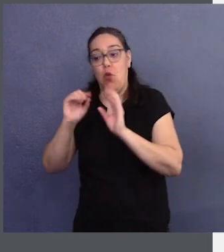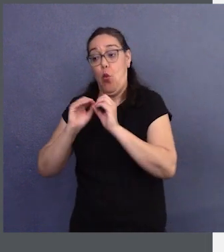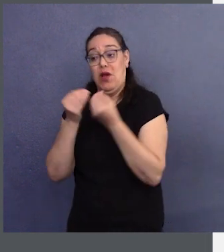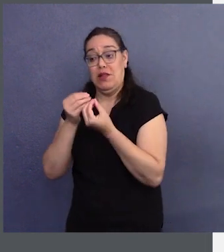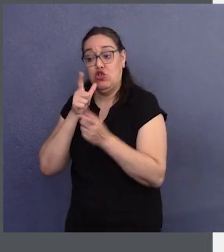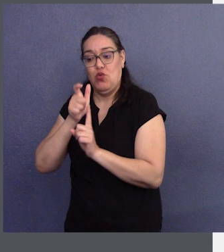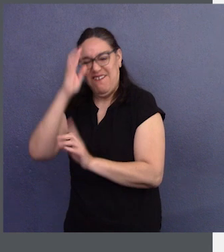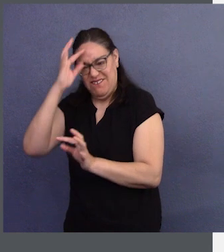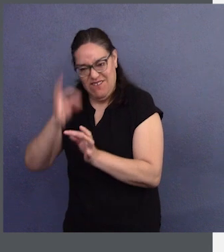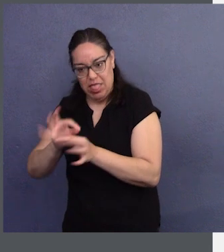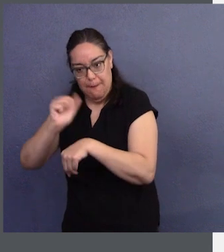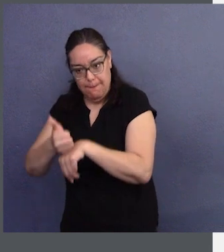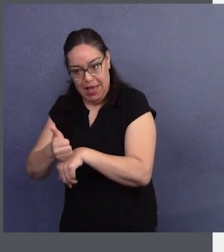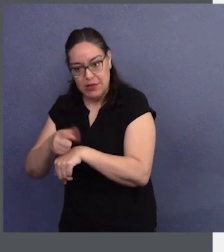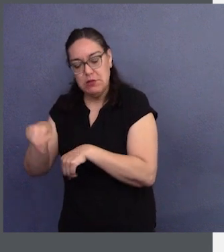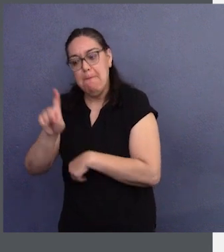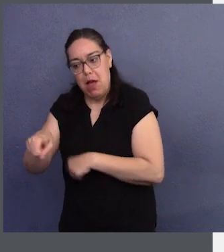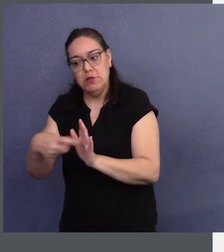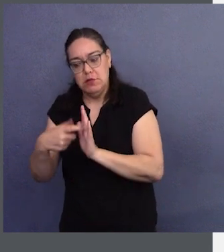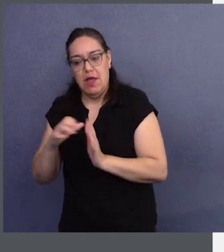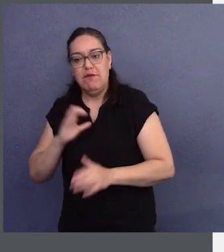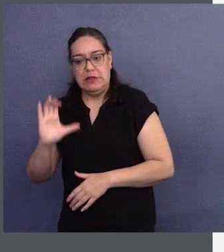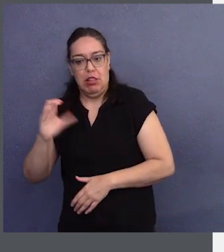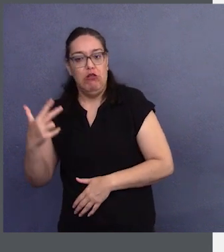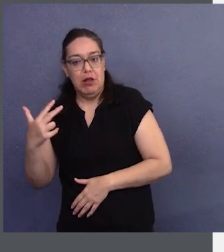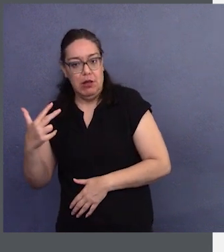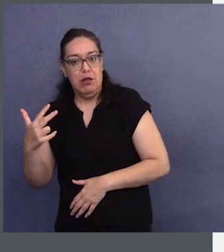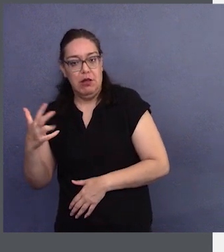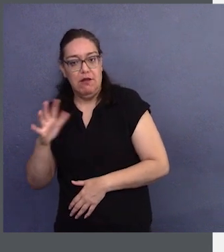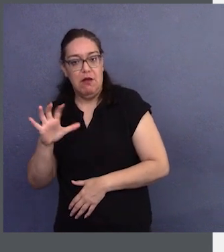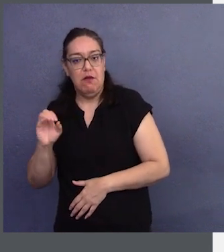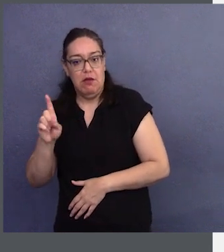that organization need to have a C3 status.